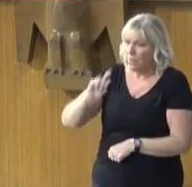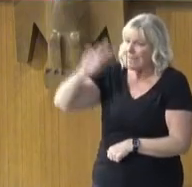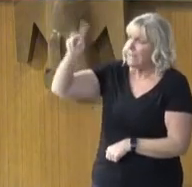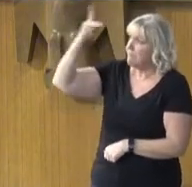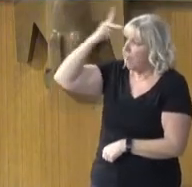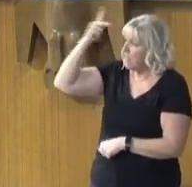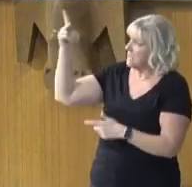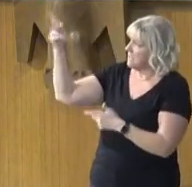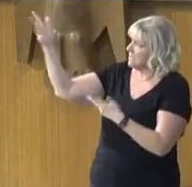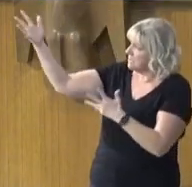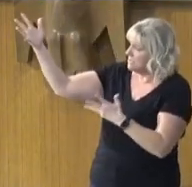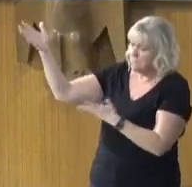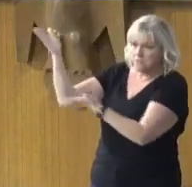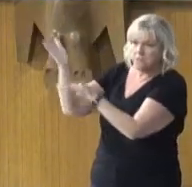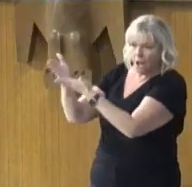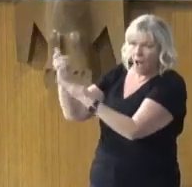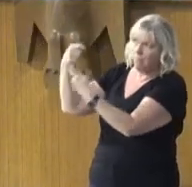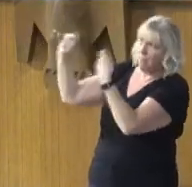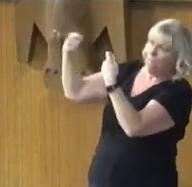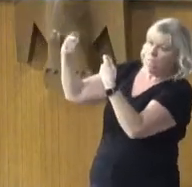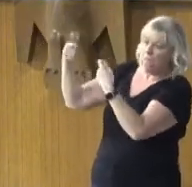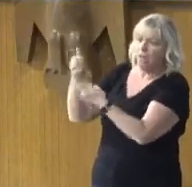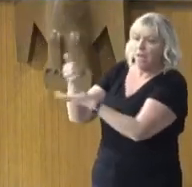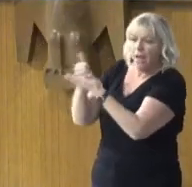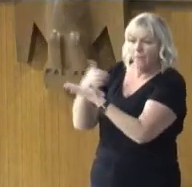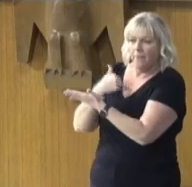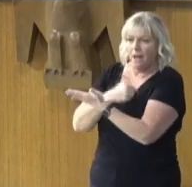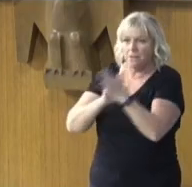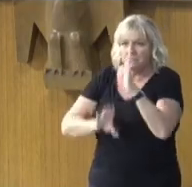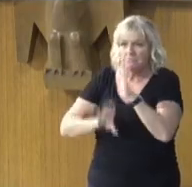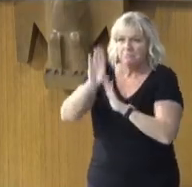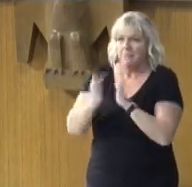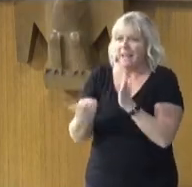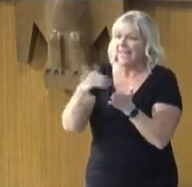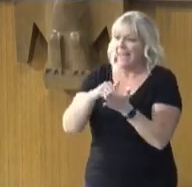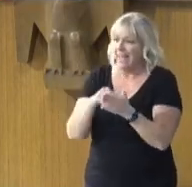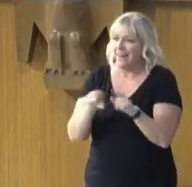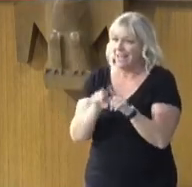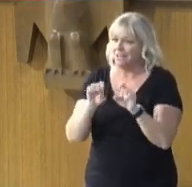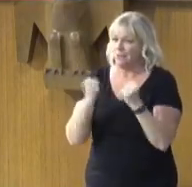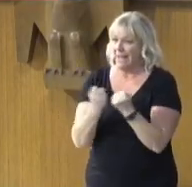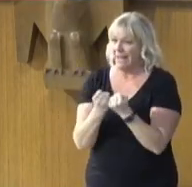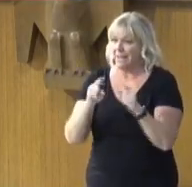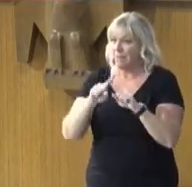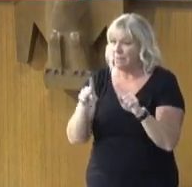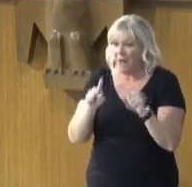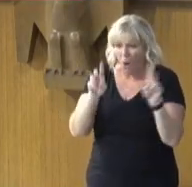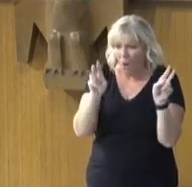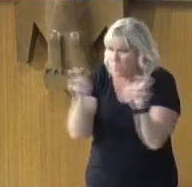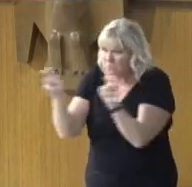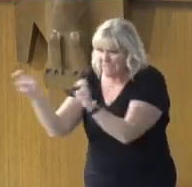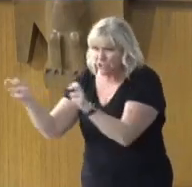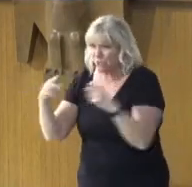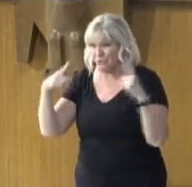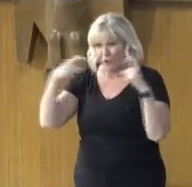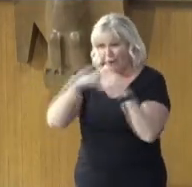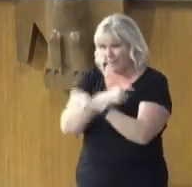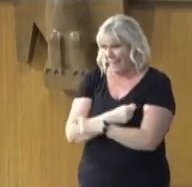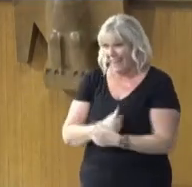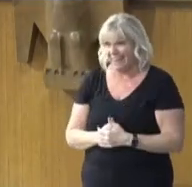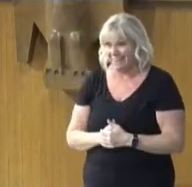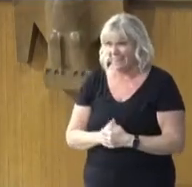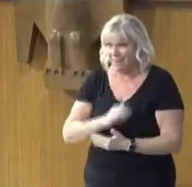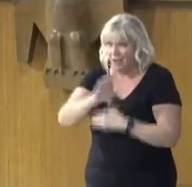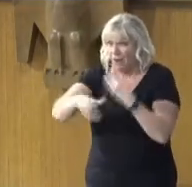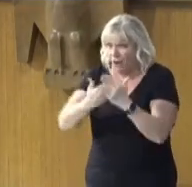reins and help us thrive again as a society. But these are complicated issues because while all citizens agree